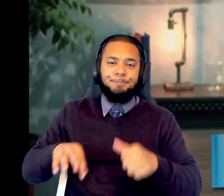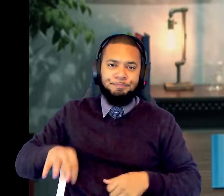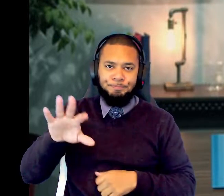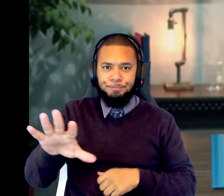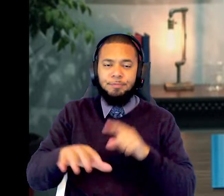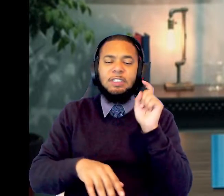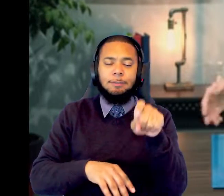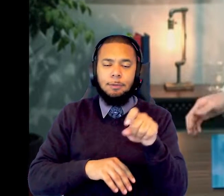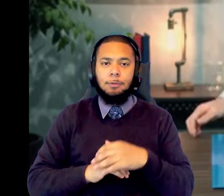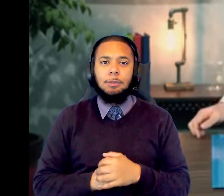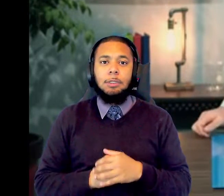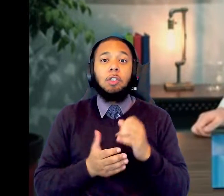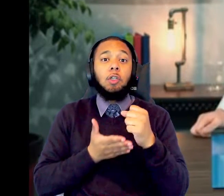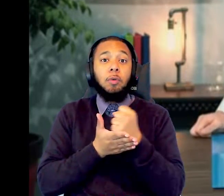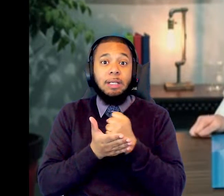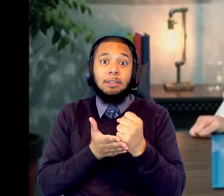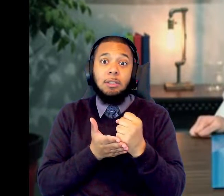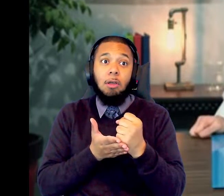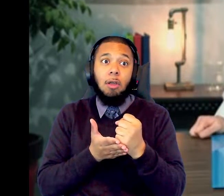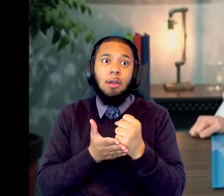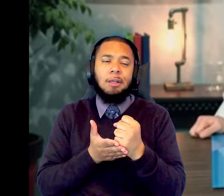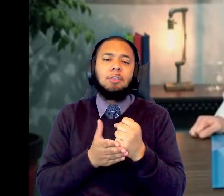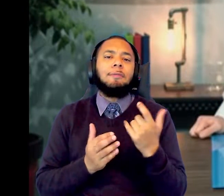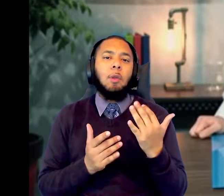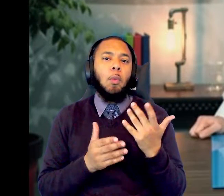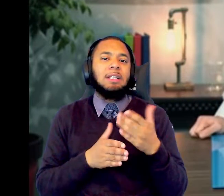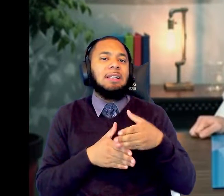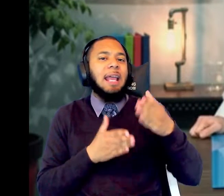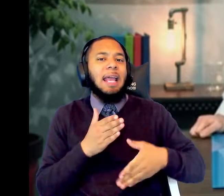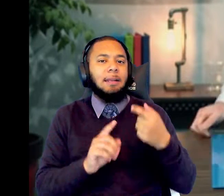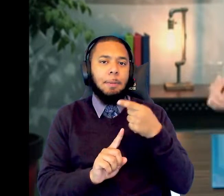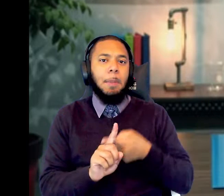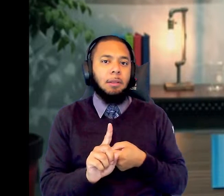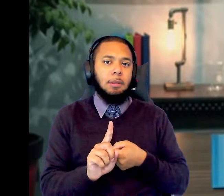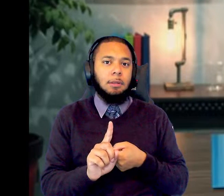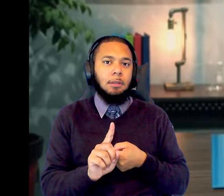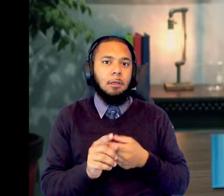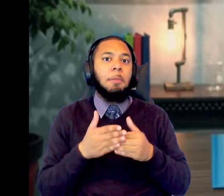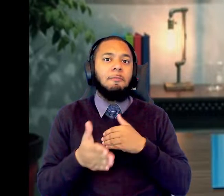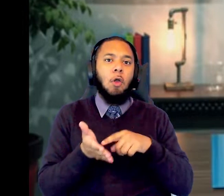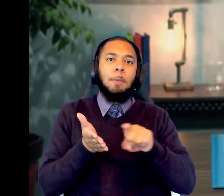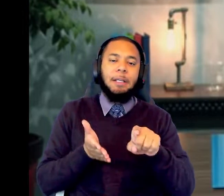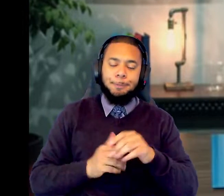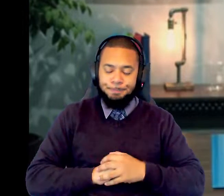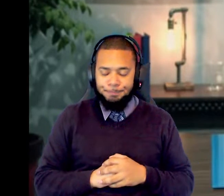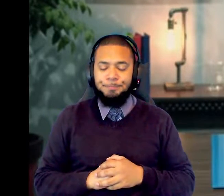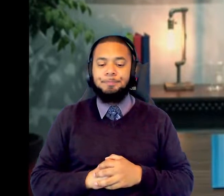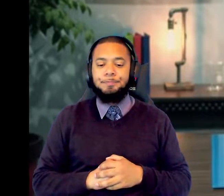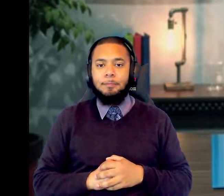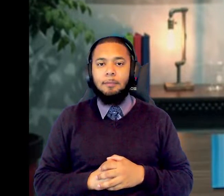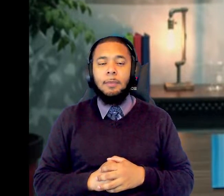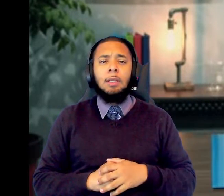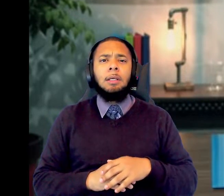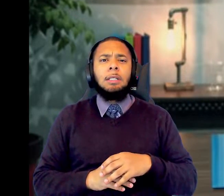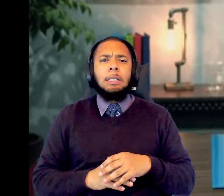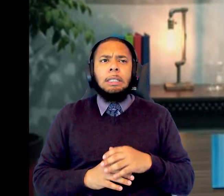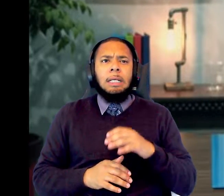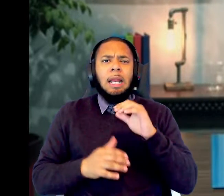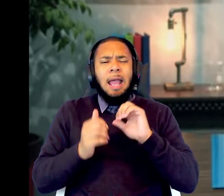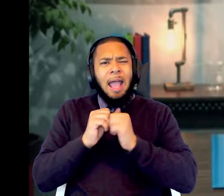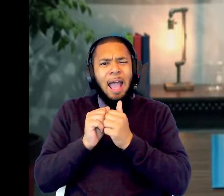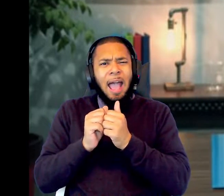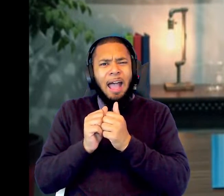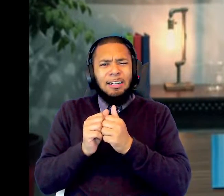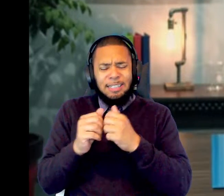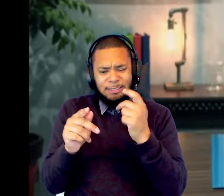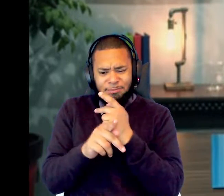longer. They reach you, the bill reaches you at the end of the month. Now, how is your statement calculated? Like when you get that piece of